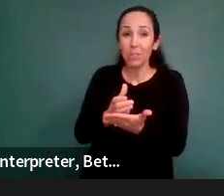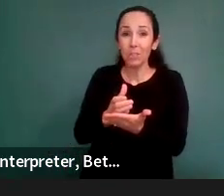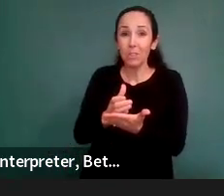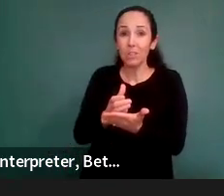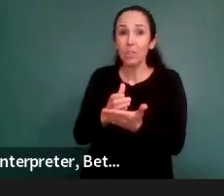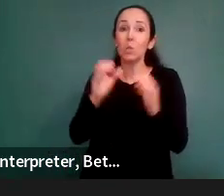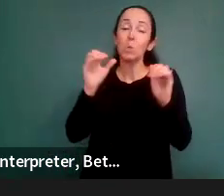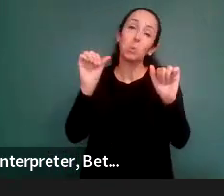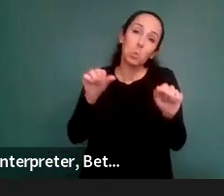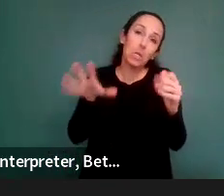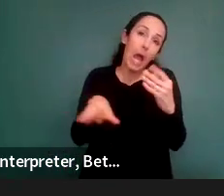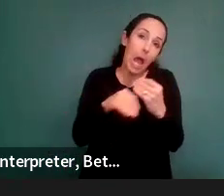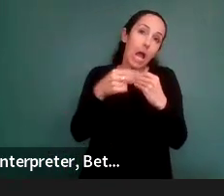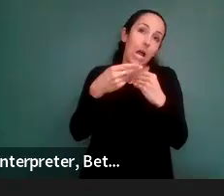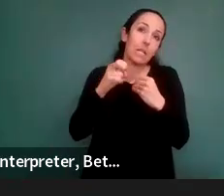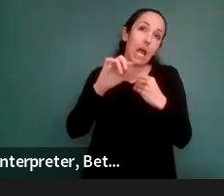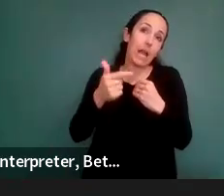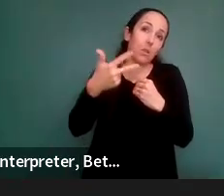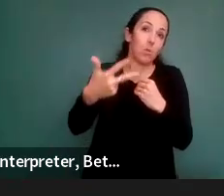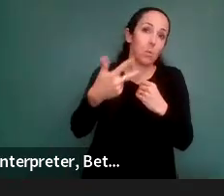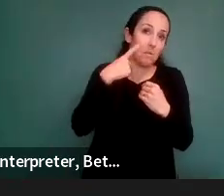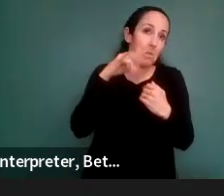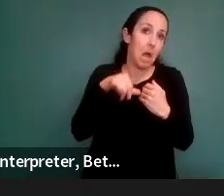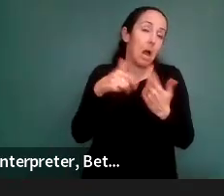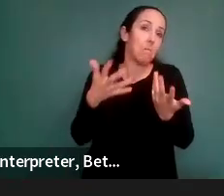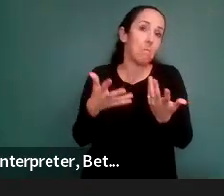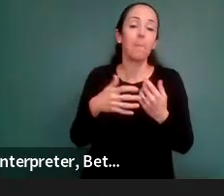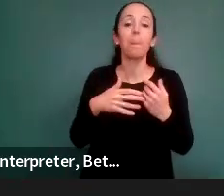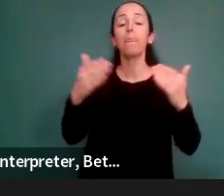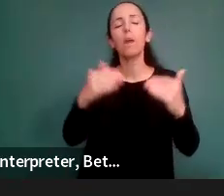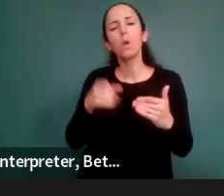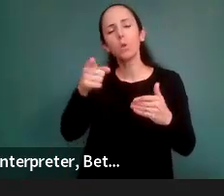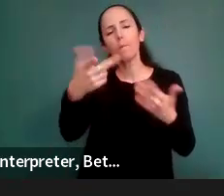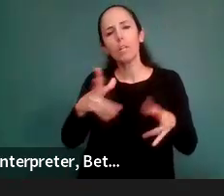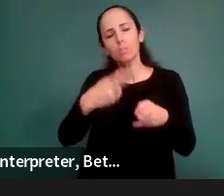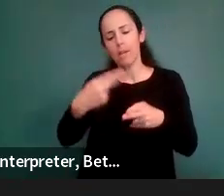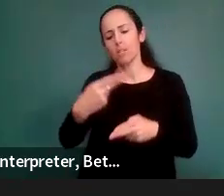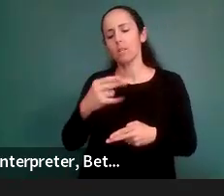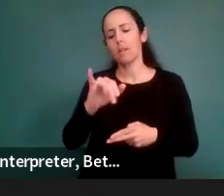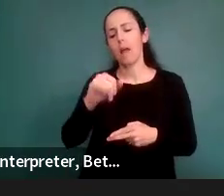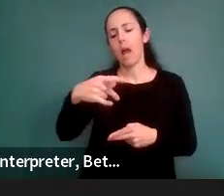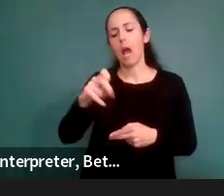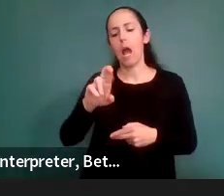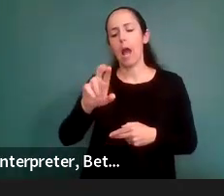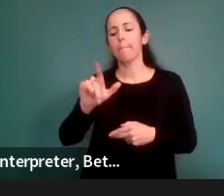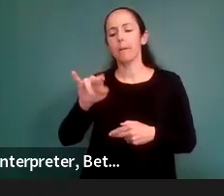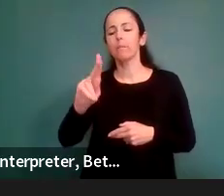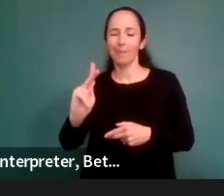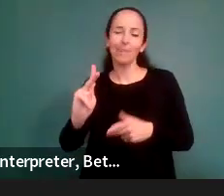level 3 for that. You went over the hyperlink. So I think most of us probably know how